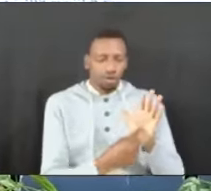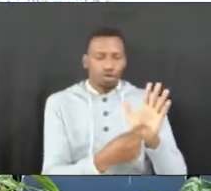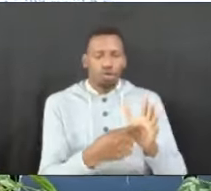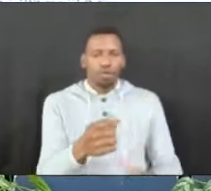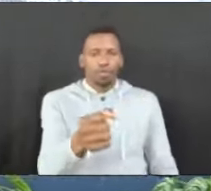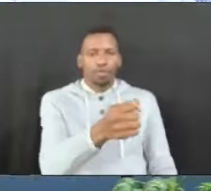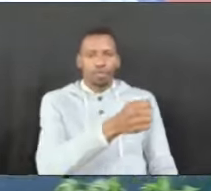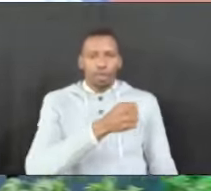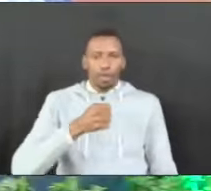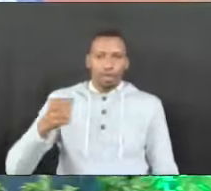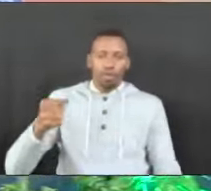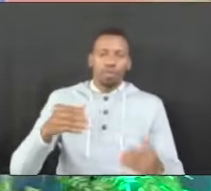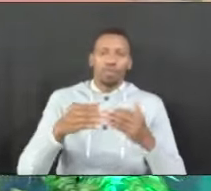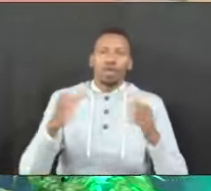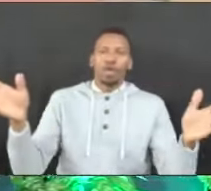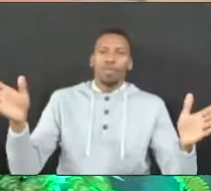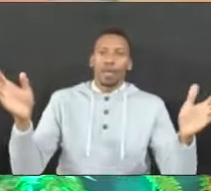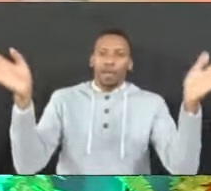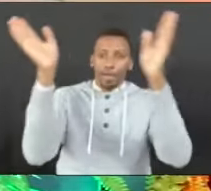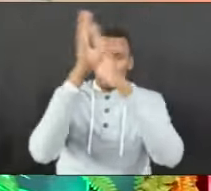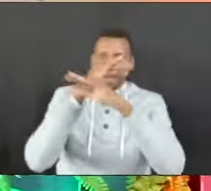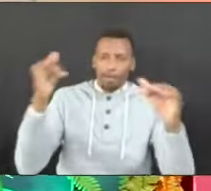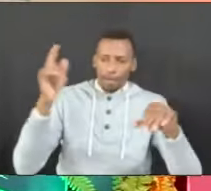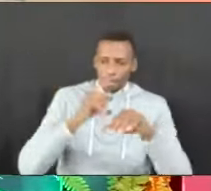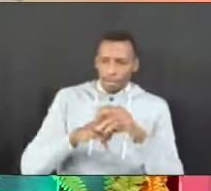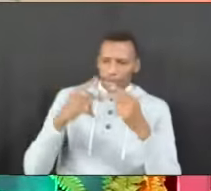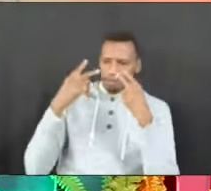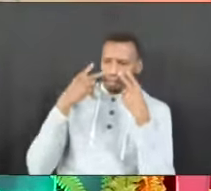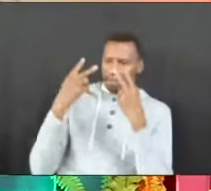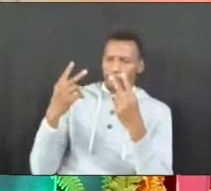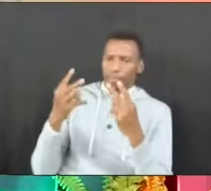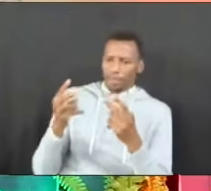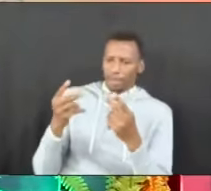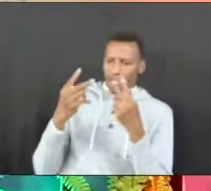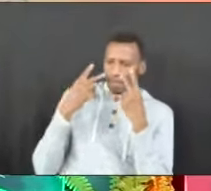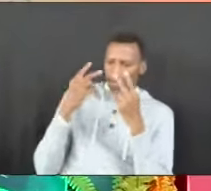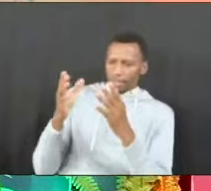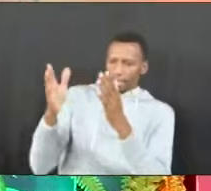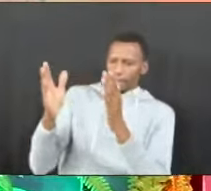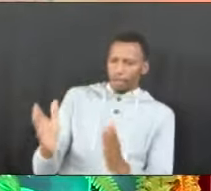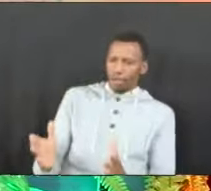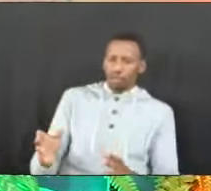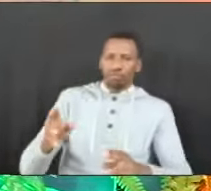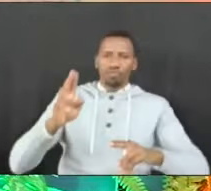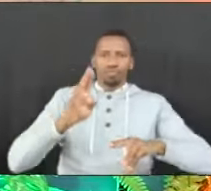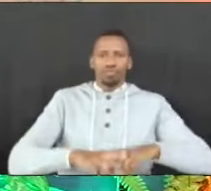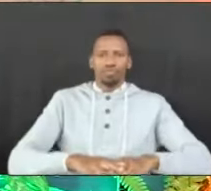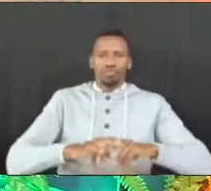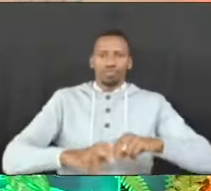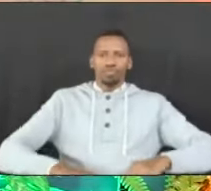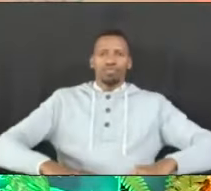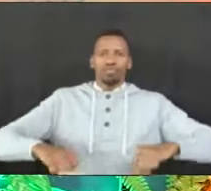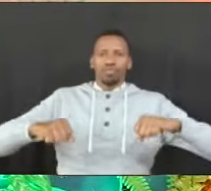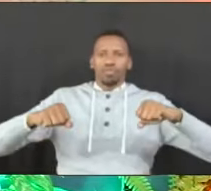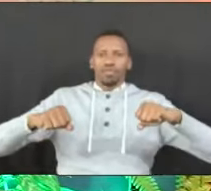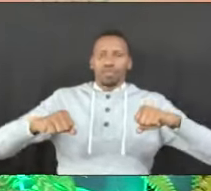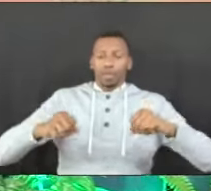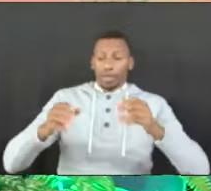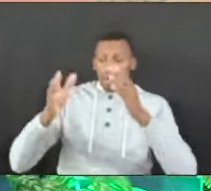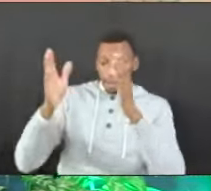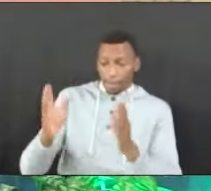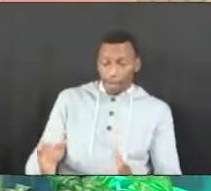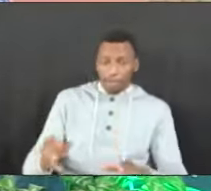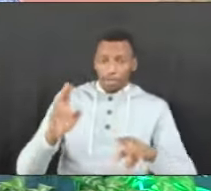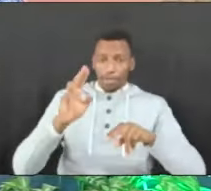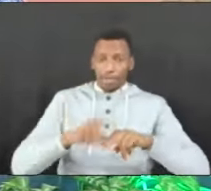heaven. And as he looked, he saw one that was seated on a throne. And the one seated on the throne